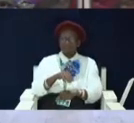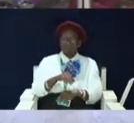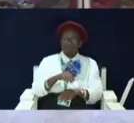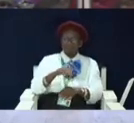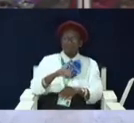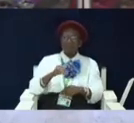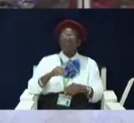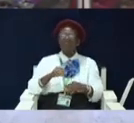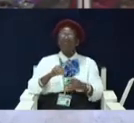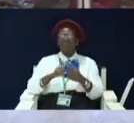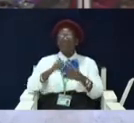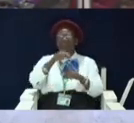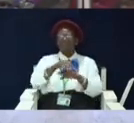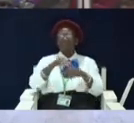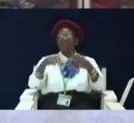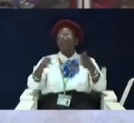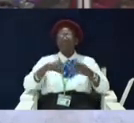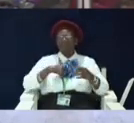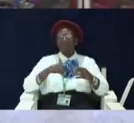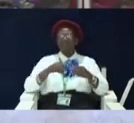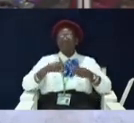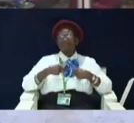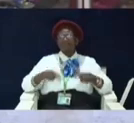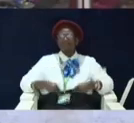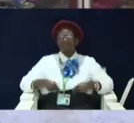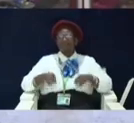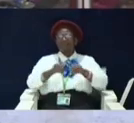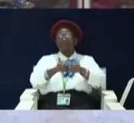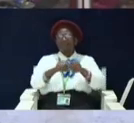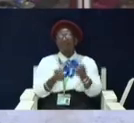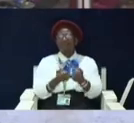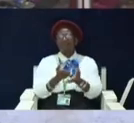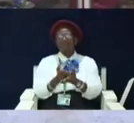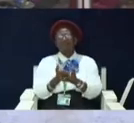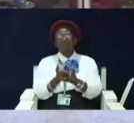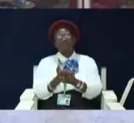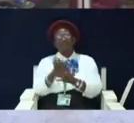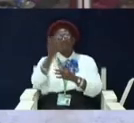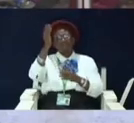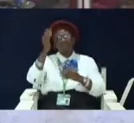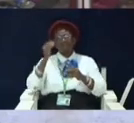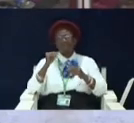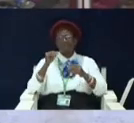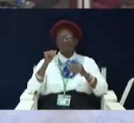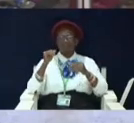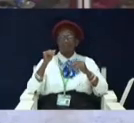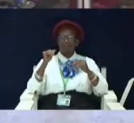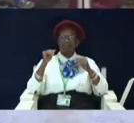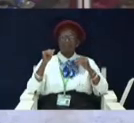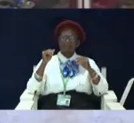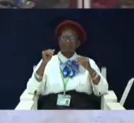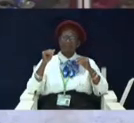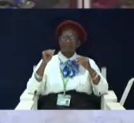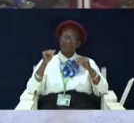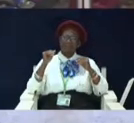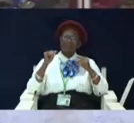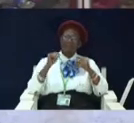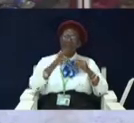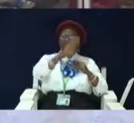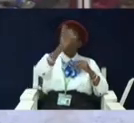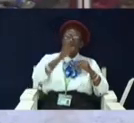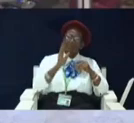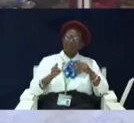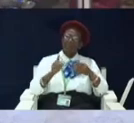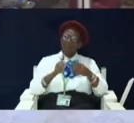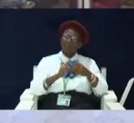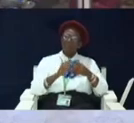me physical breakthrough. Fun mi ni aluyo nipa ti ara, never to be sick again.